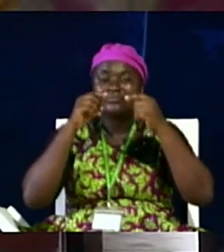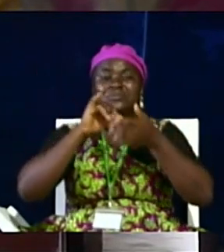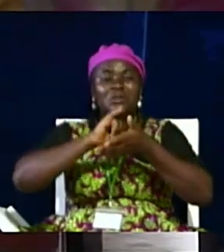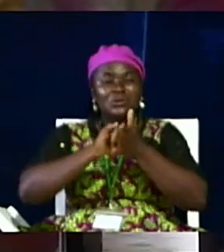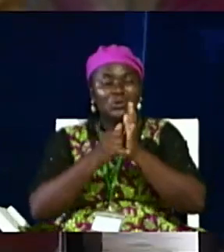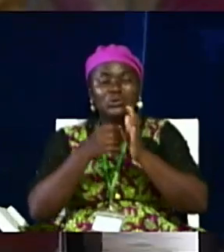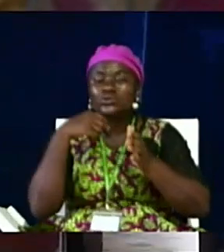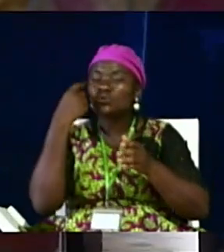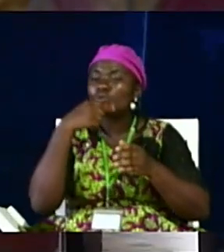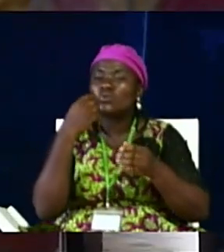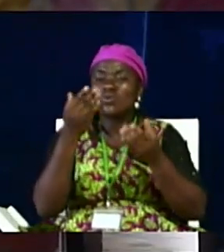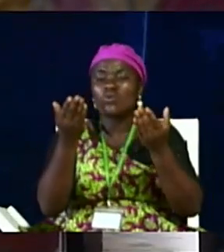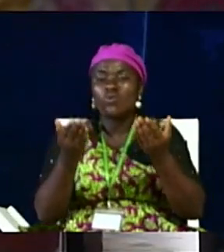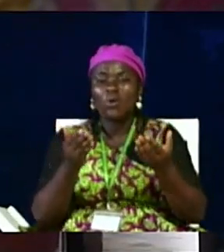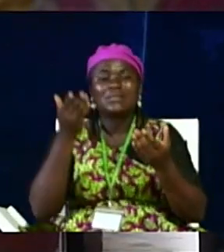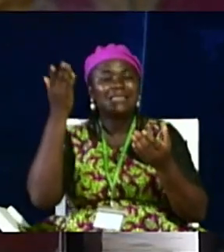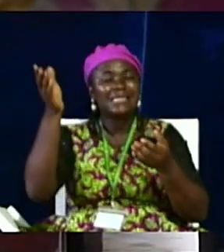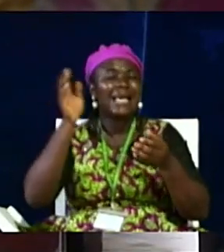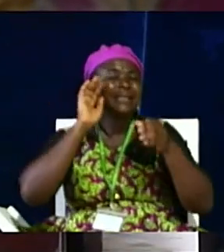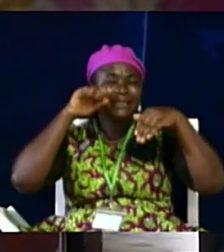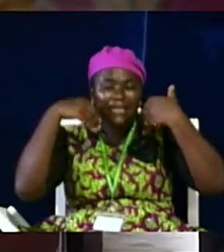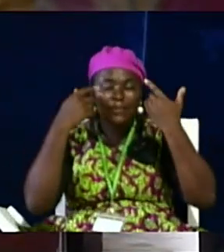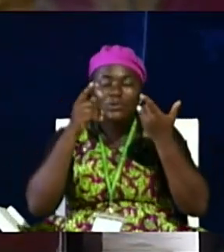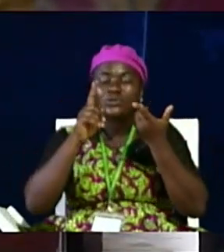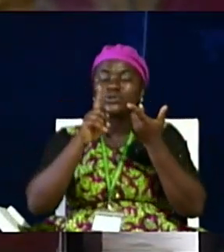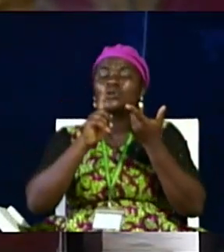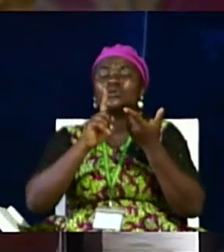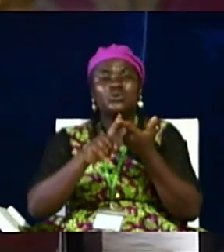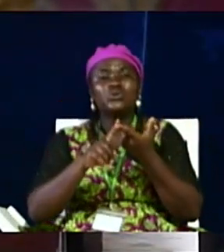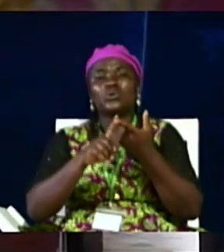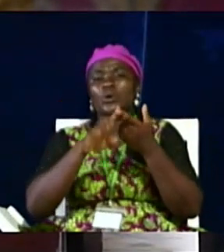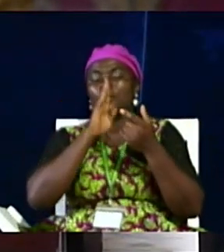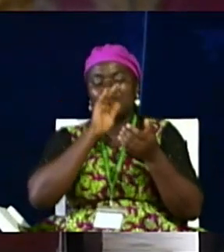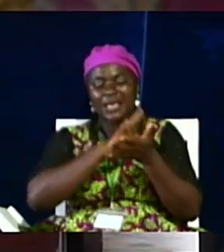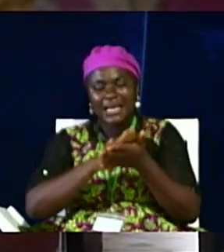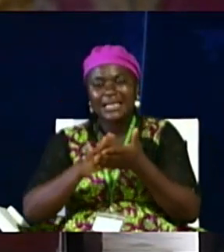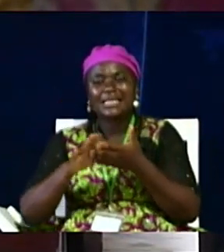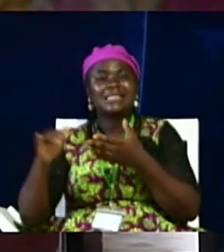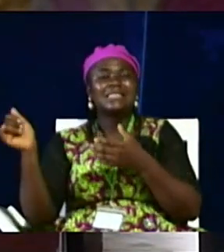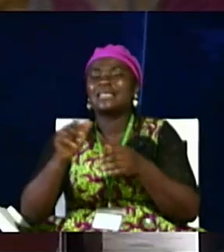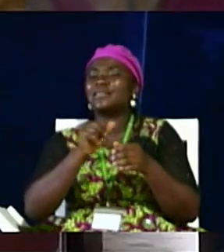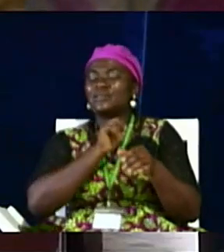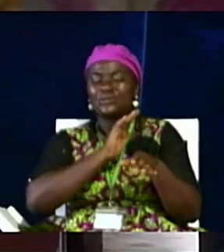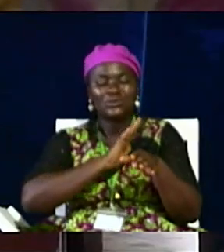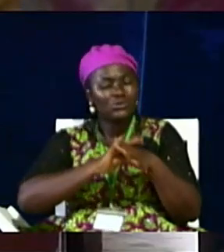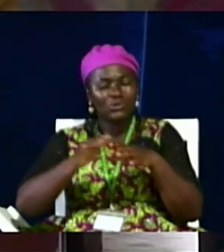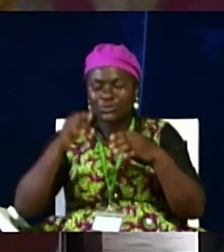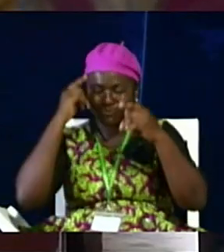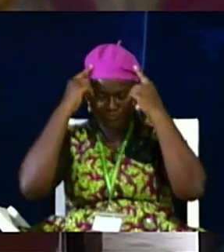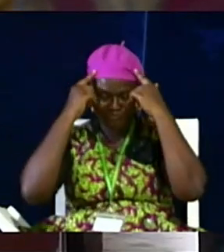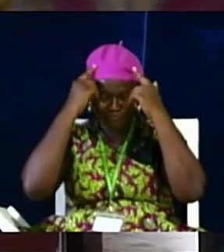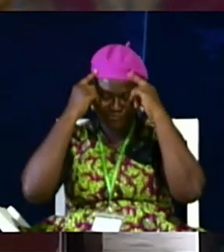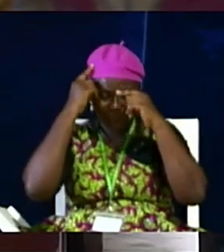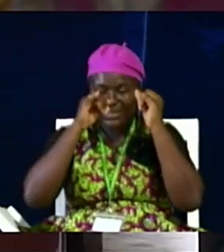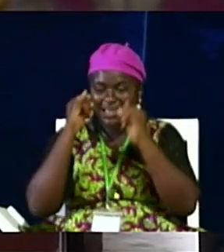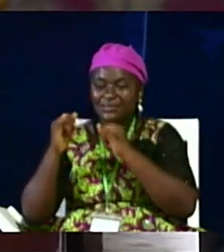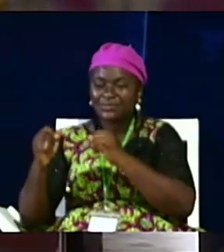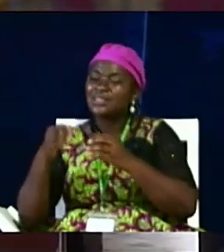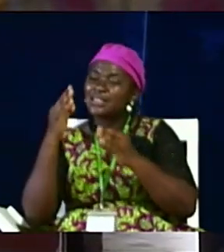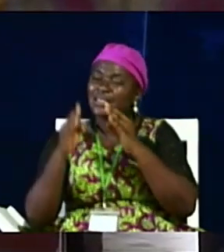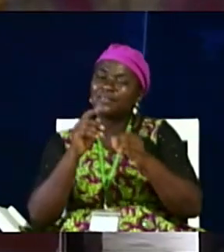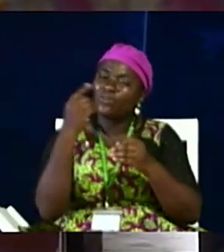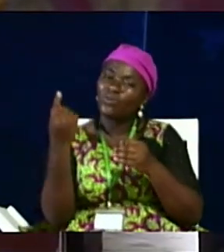their reproaches to be erased, they don't contend with instructions. They obey. If only you can obey